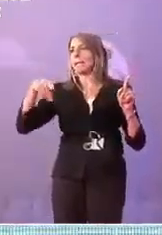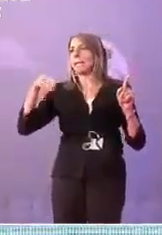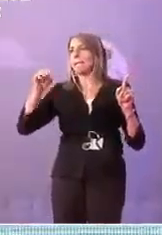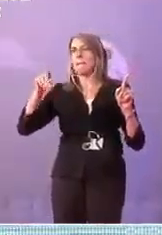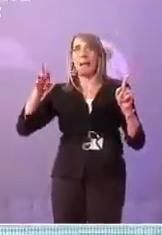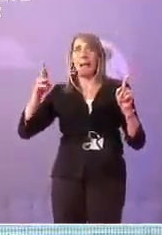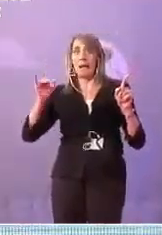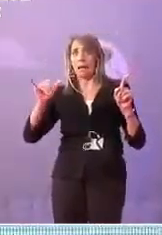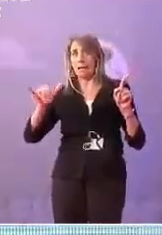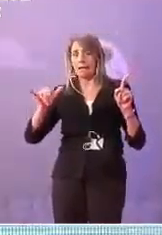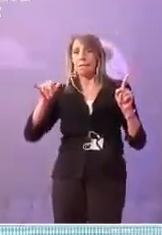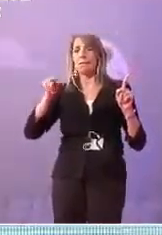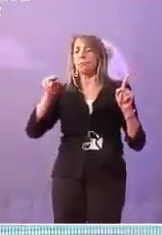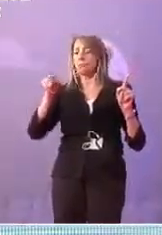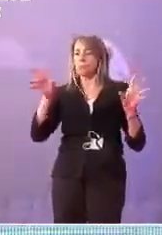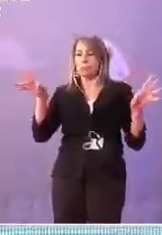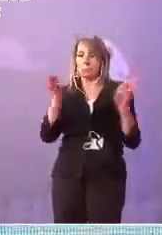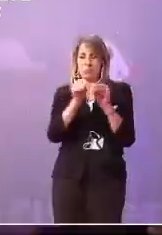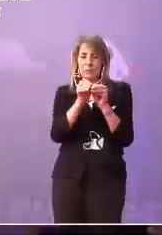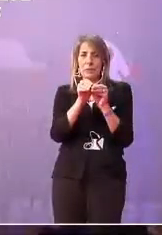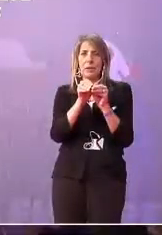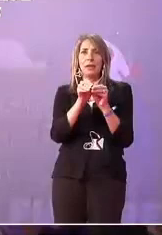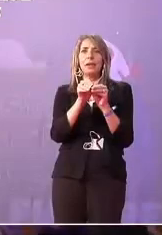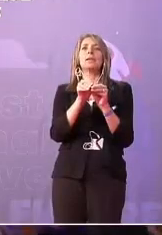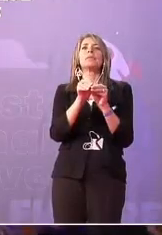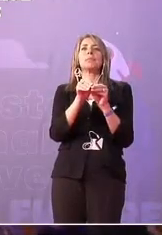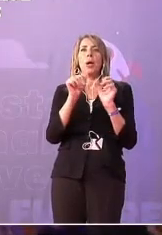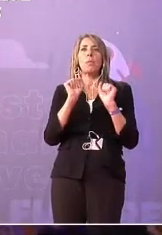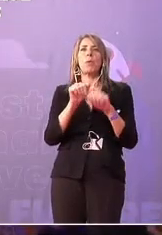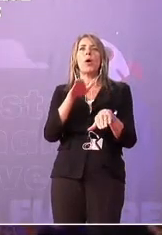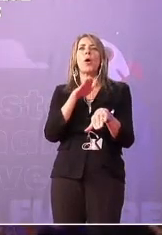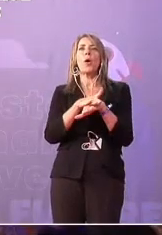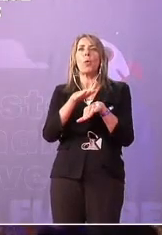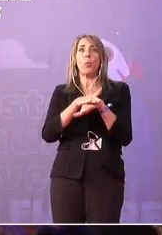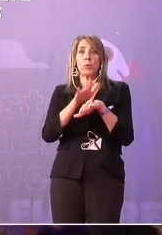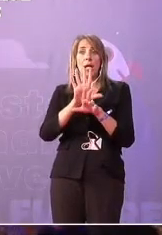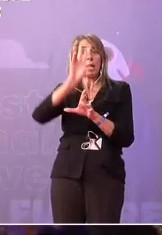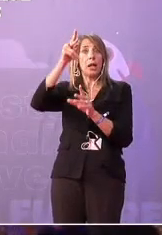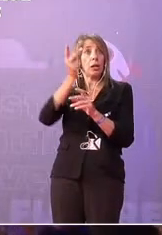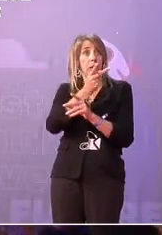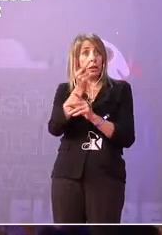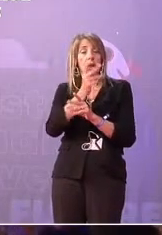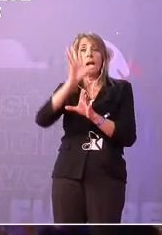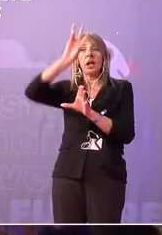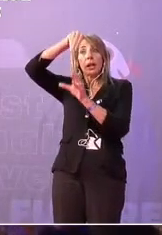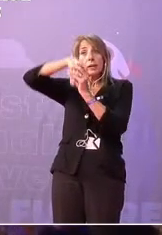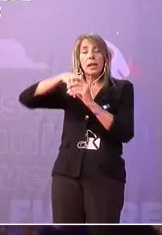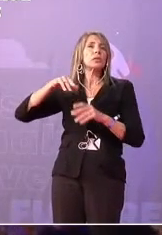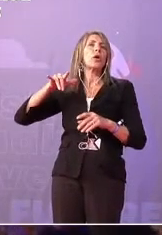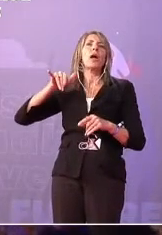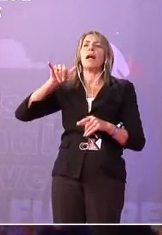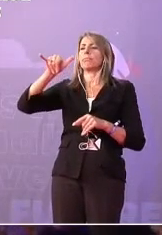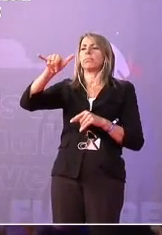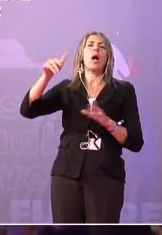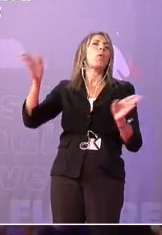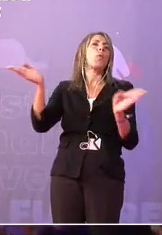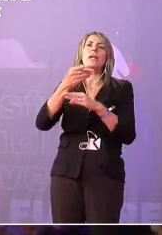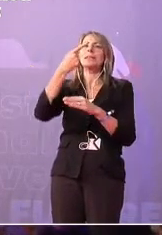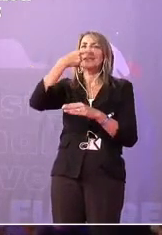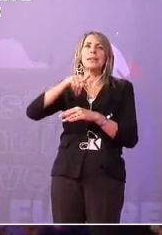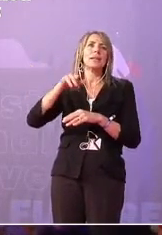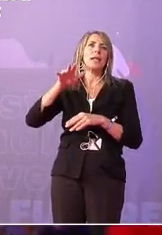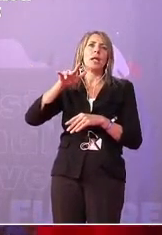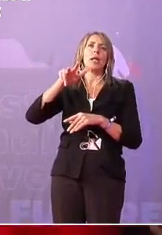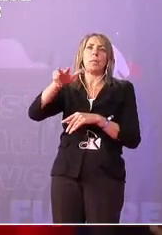The devices can be easily plug-and-play in any aircraft. They collect and transmit flight and